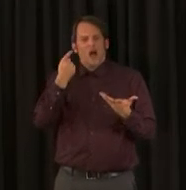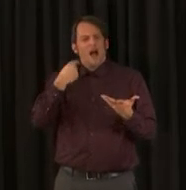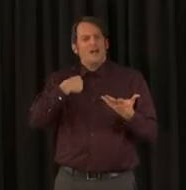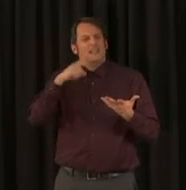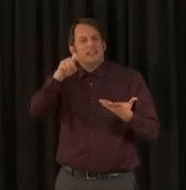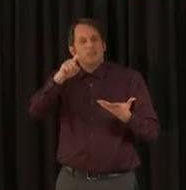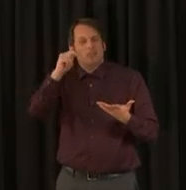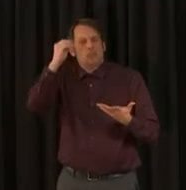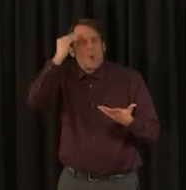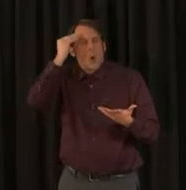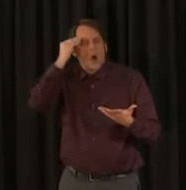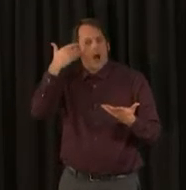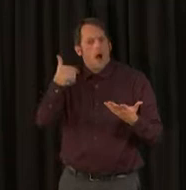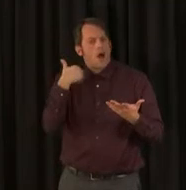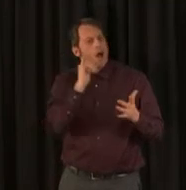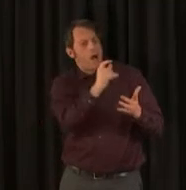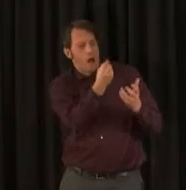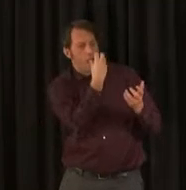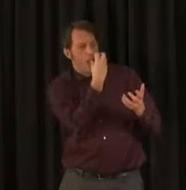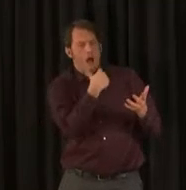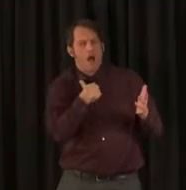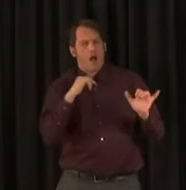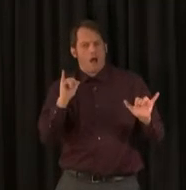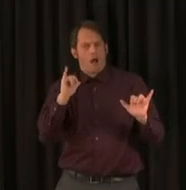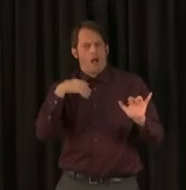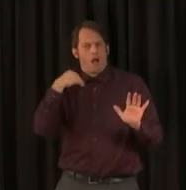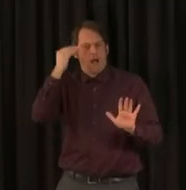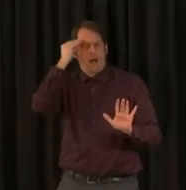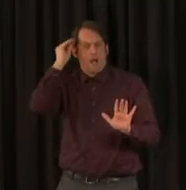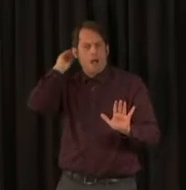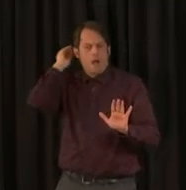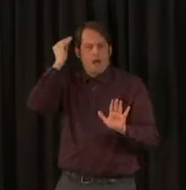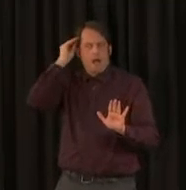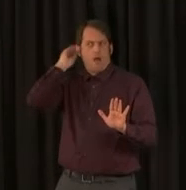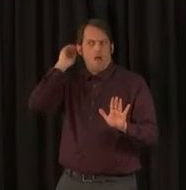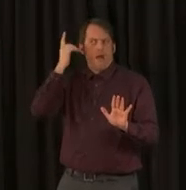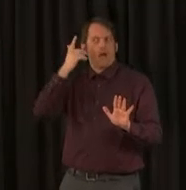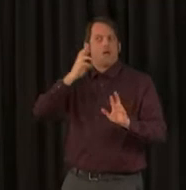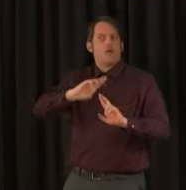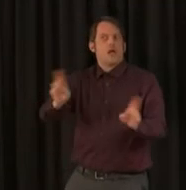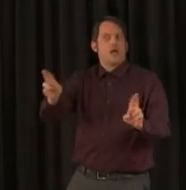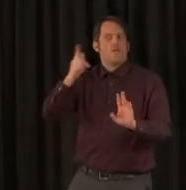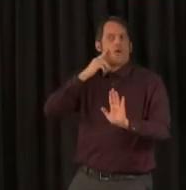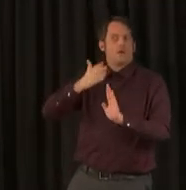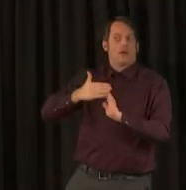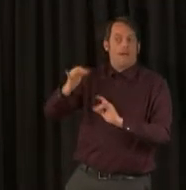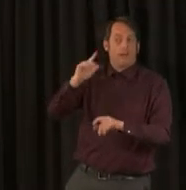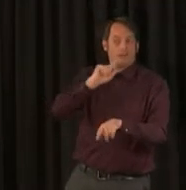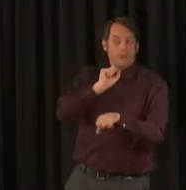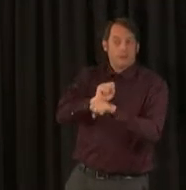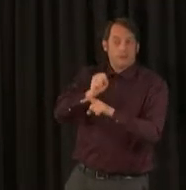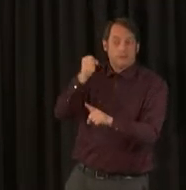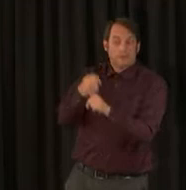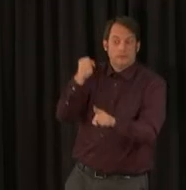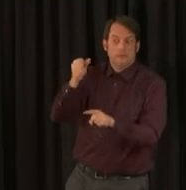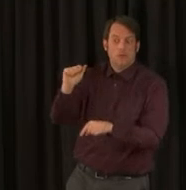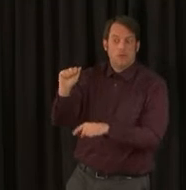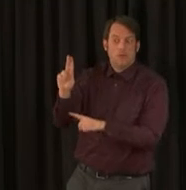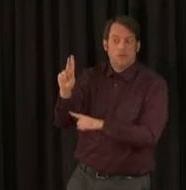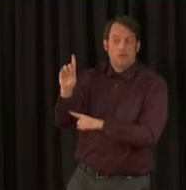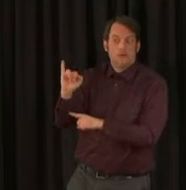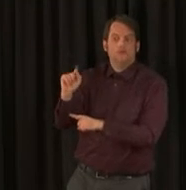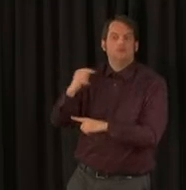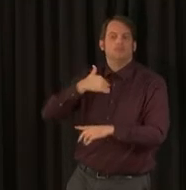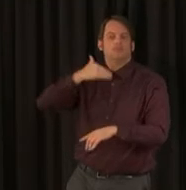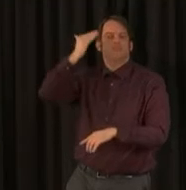of what to keep in our files in the event of an audit? And it's just making us very, very nervous, especially with